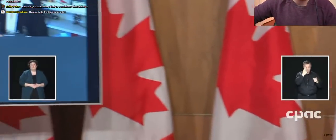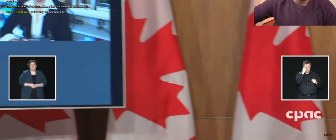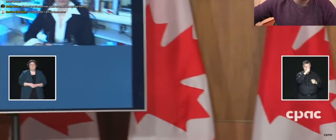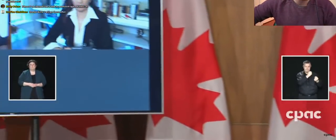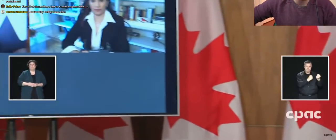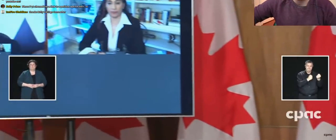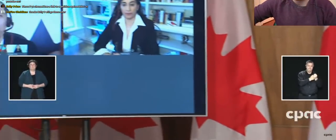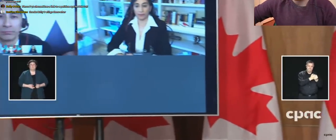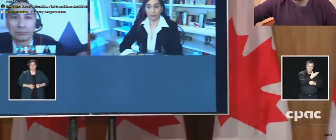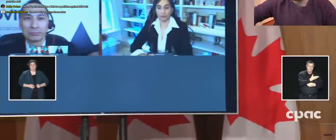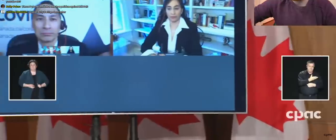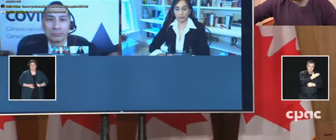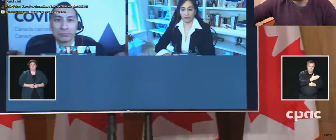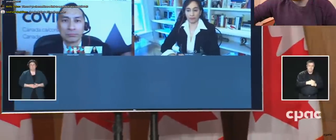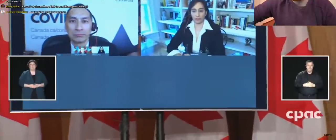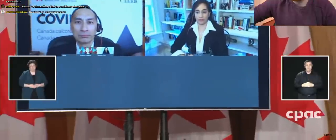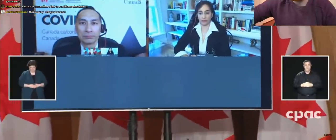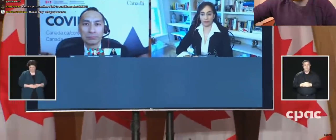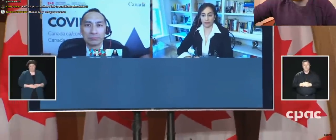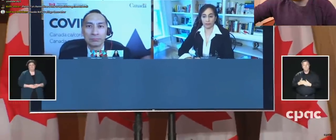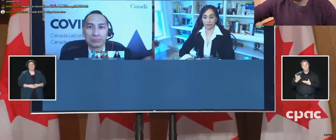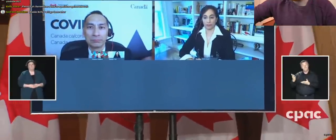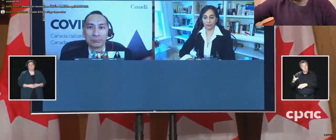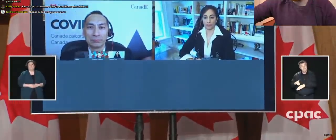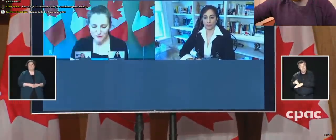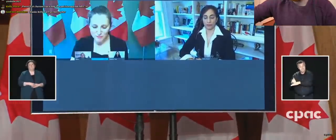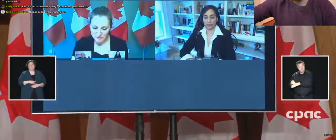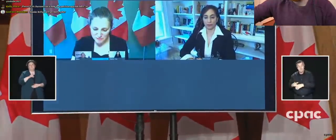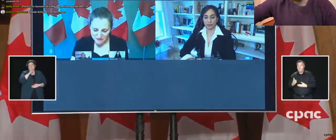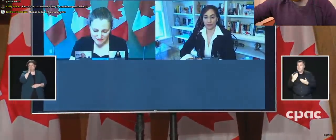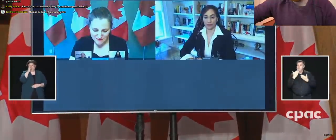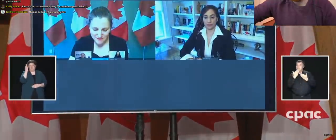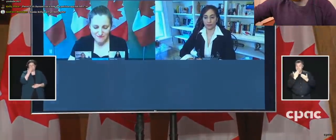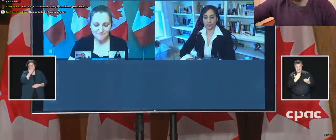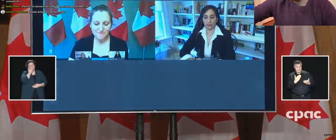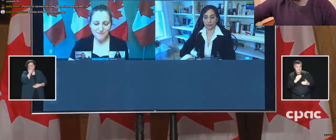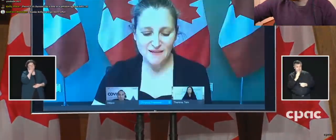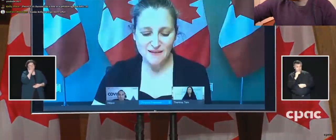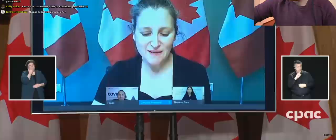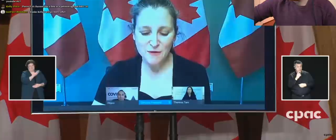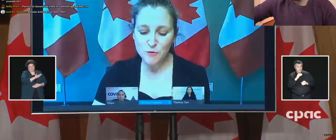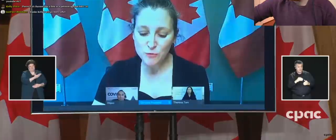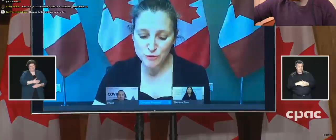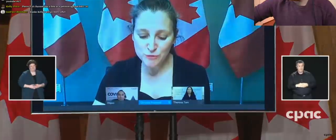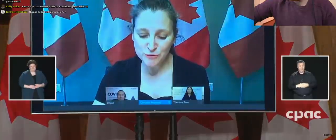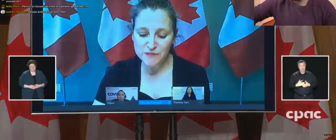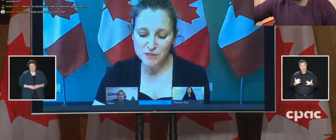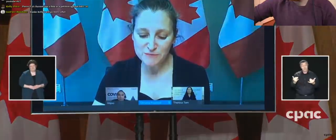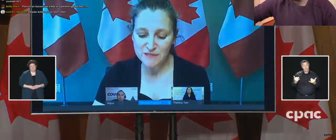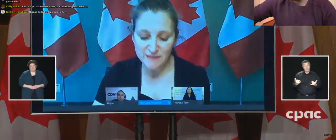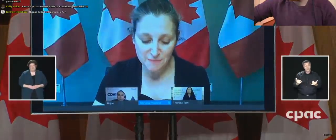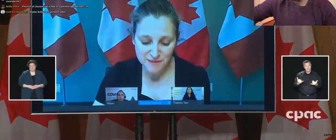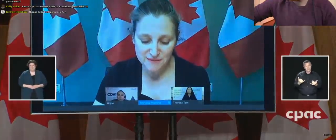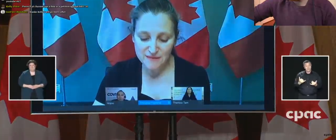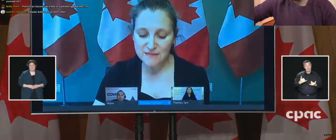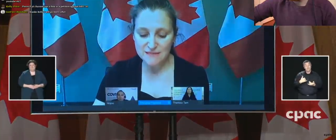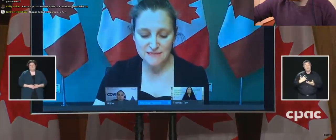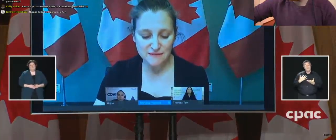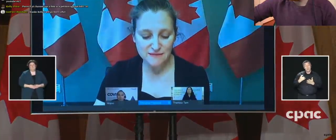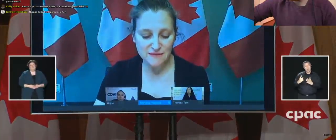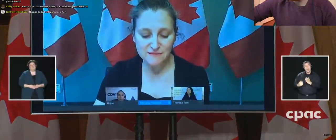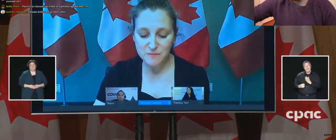Maybe we're going to get more details here. Okay. Merci, Monsieur le Premier Ministre. Aujourd'hui, j'aimerais